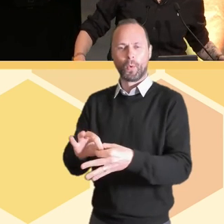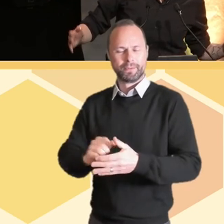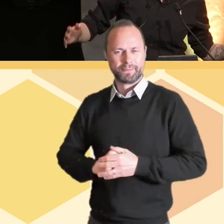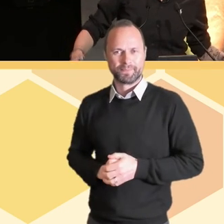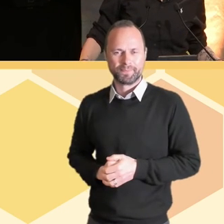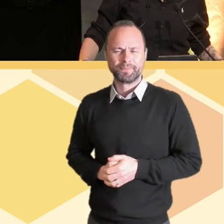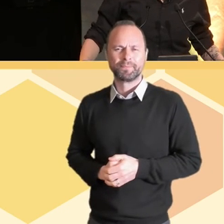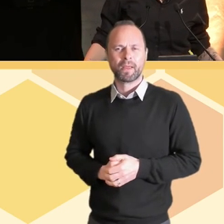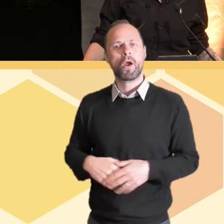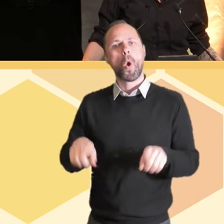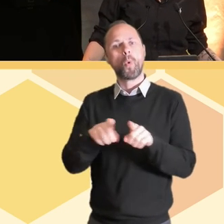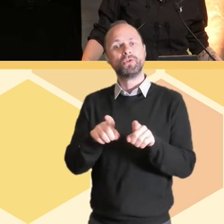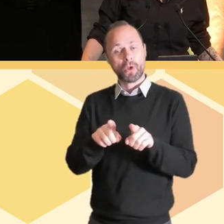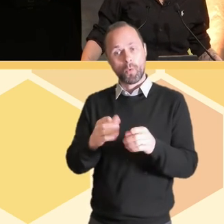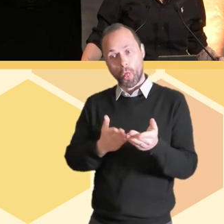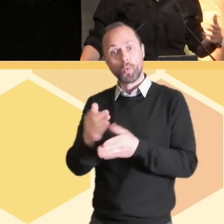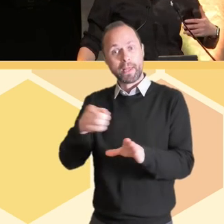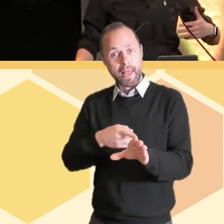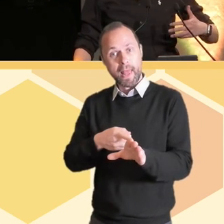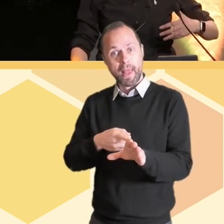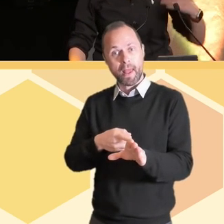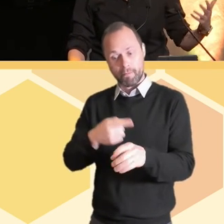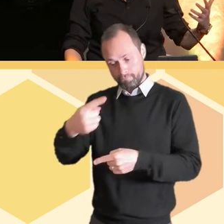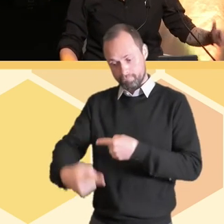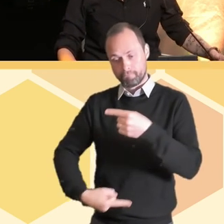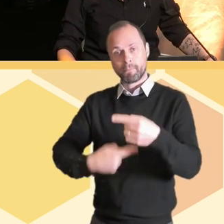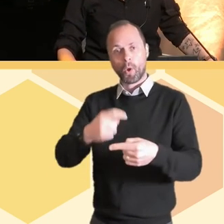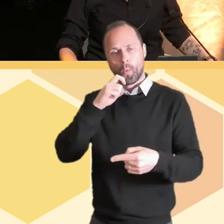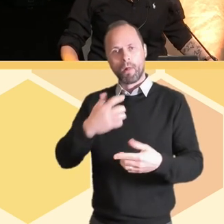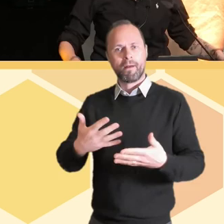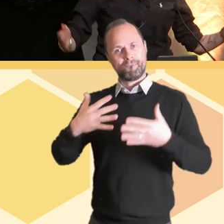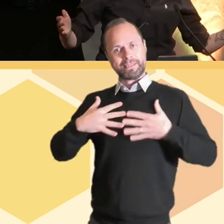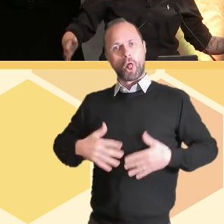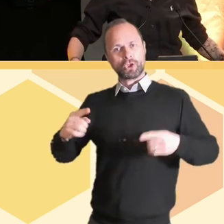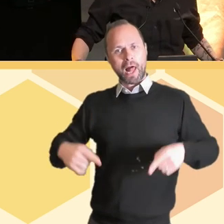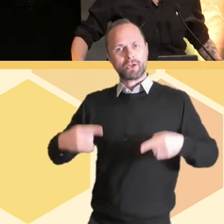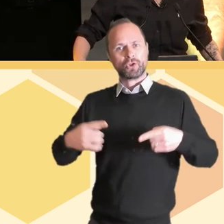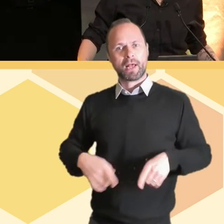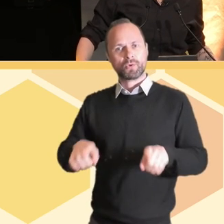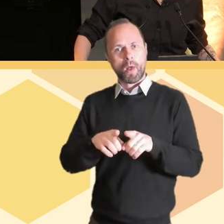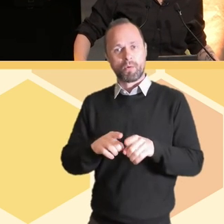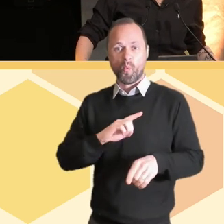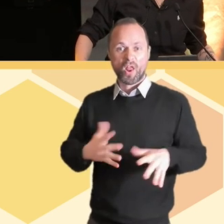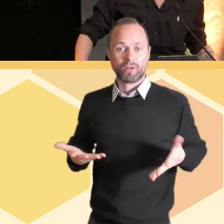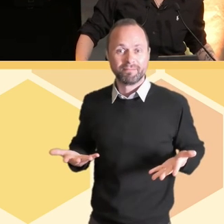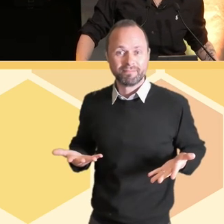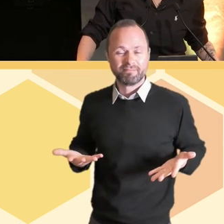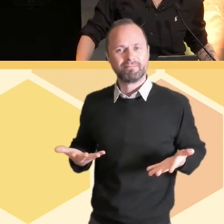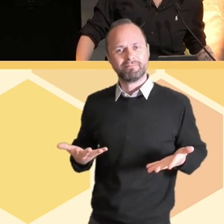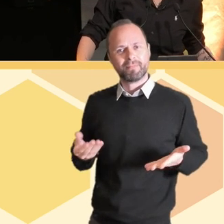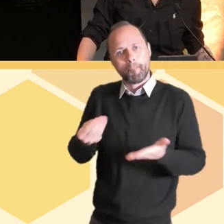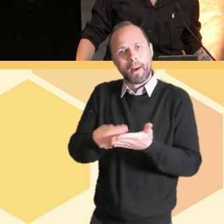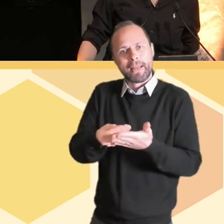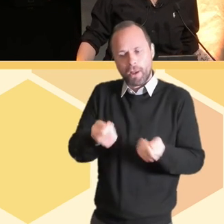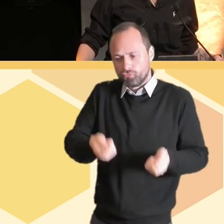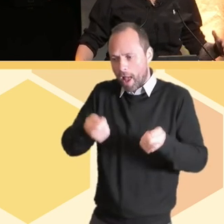But also during the year, I'm going to be doing some physical challenges, because why not? Just to raise some money